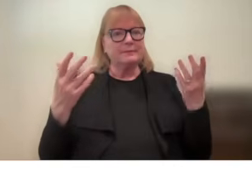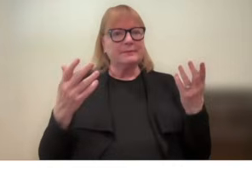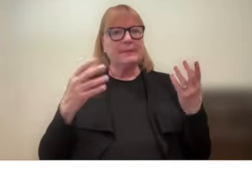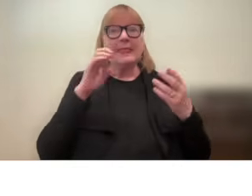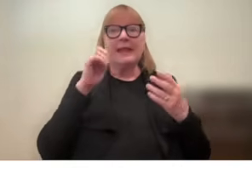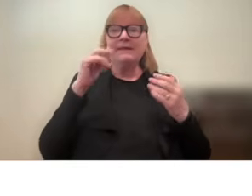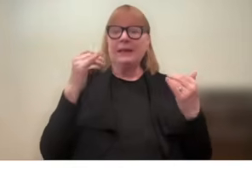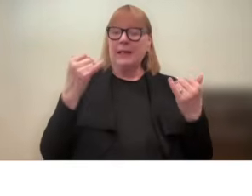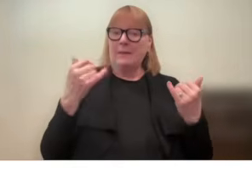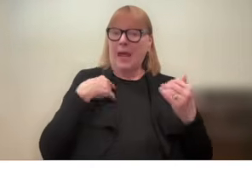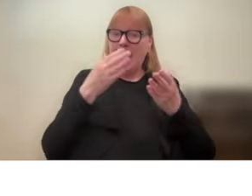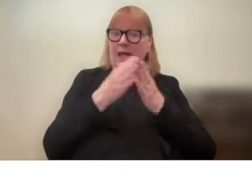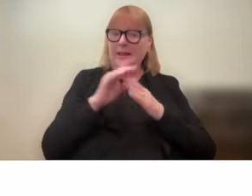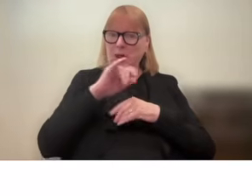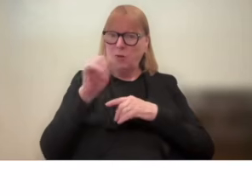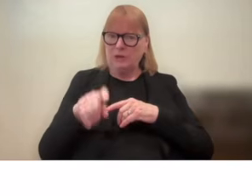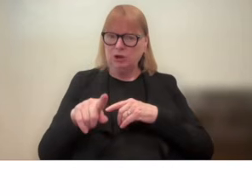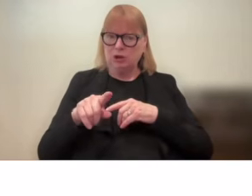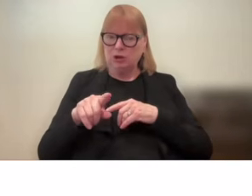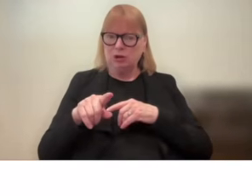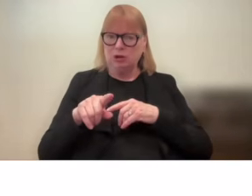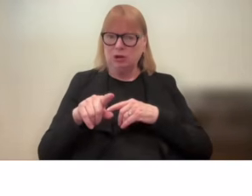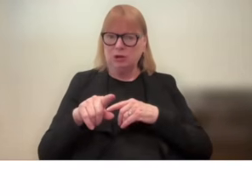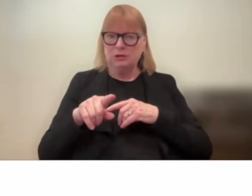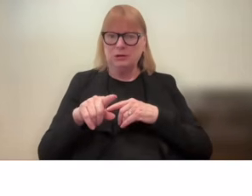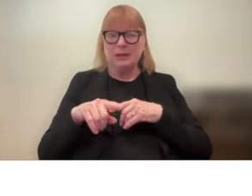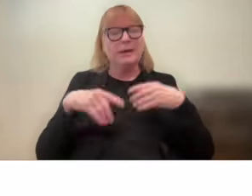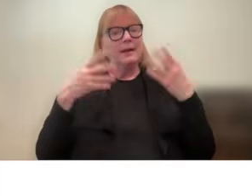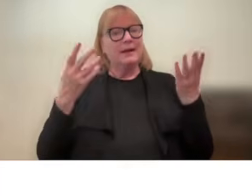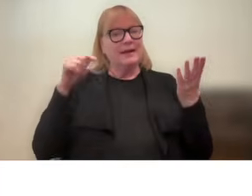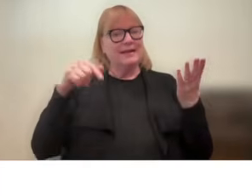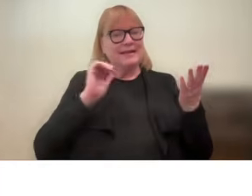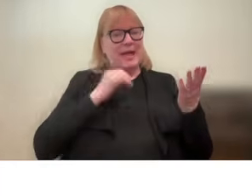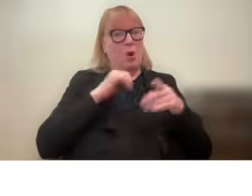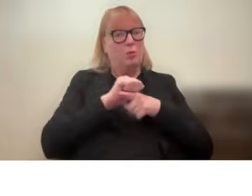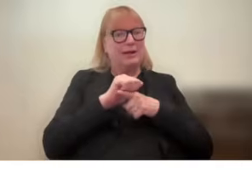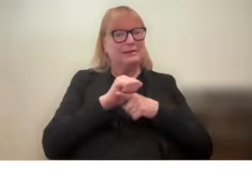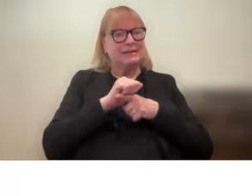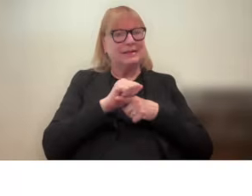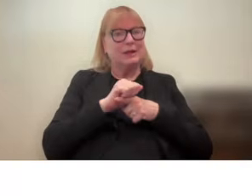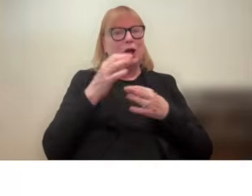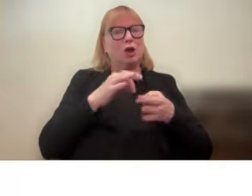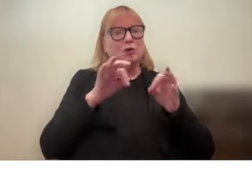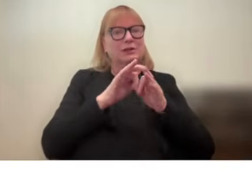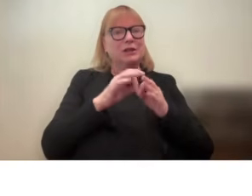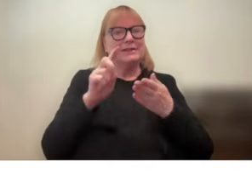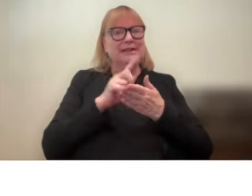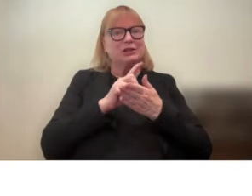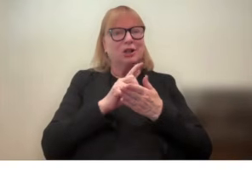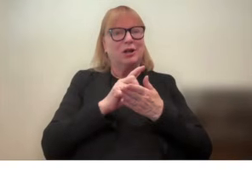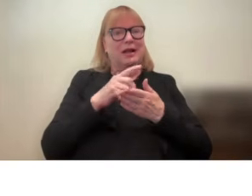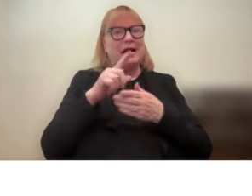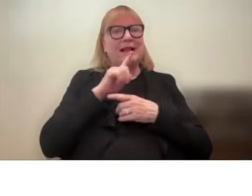even just in asking this question, this is us practicing critical digital literacy.